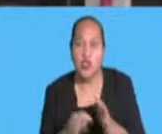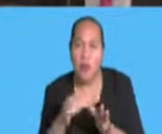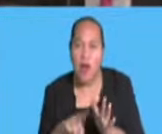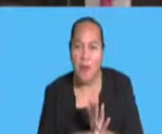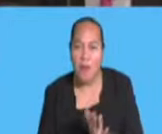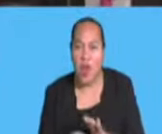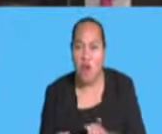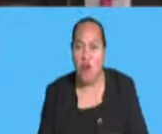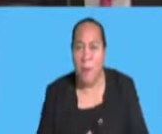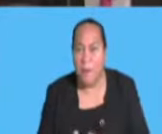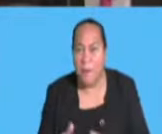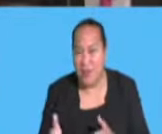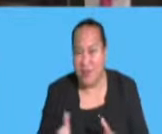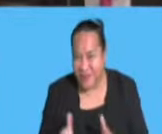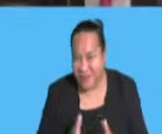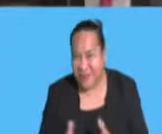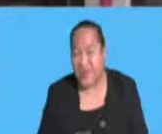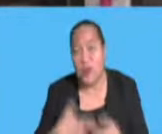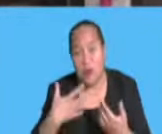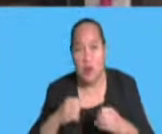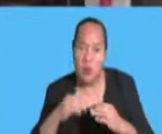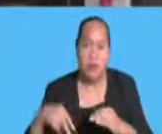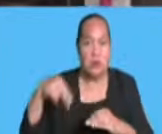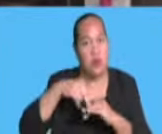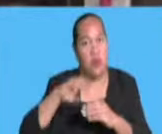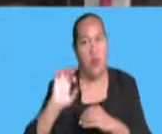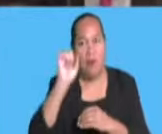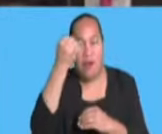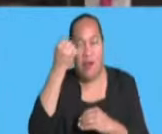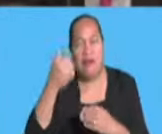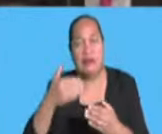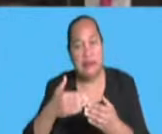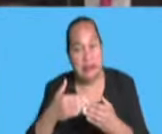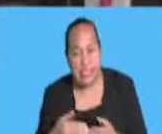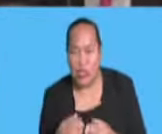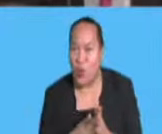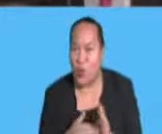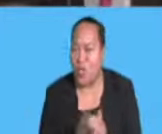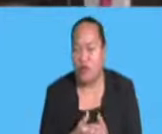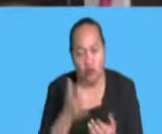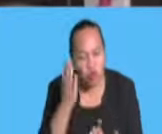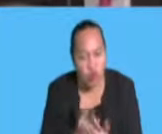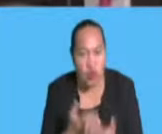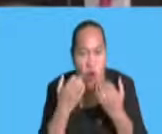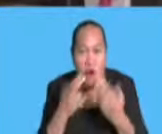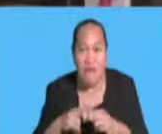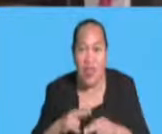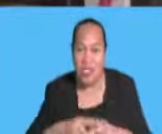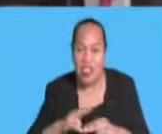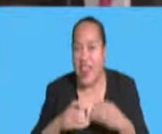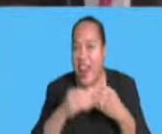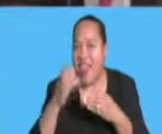in the World Sevens Series and elevation to the world champions. A weekend that truly showcased Fiji as a leader and